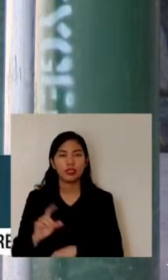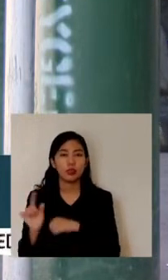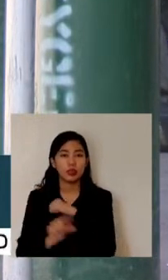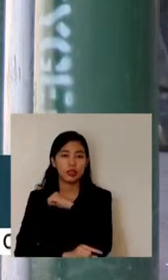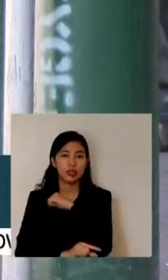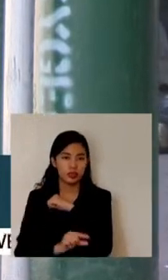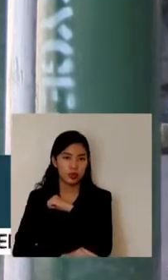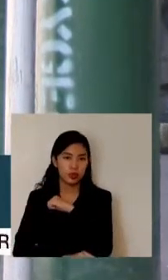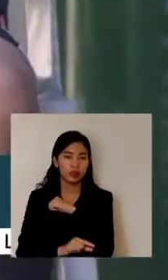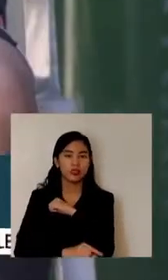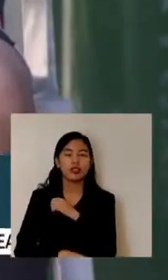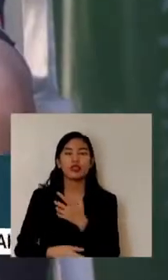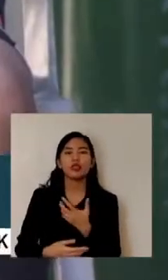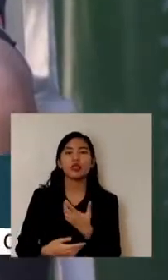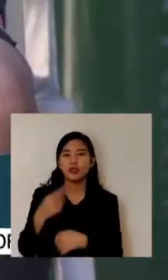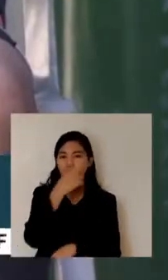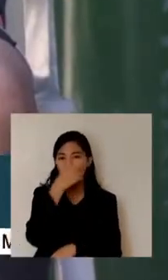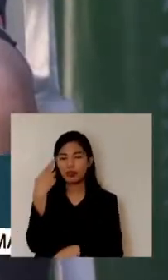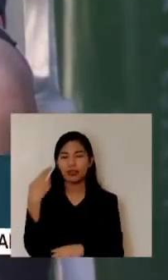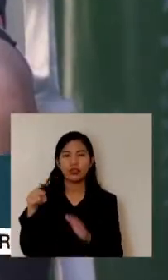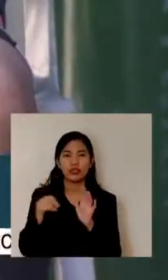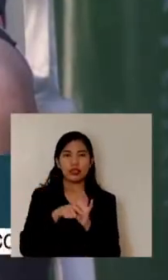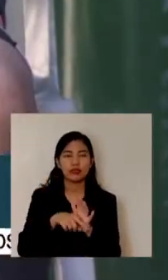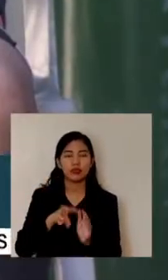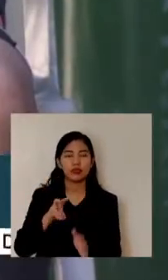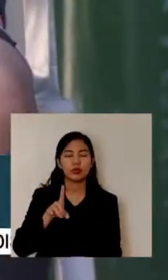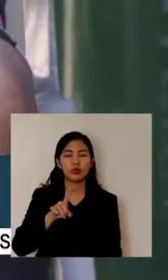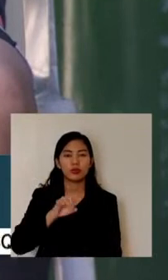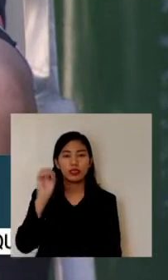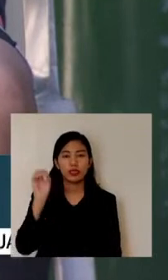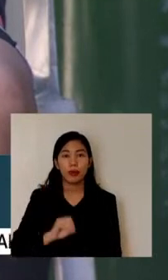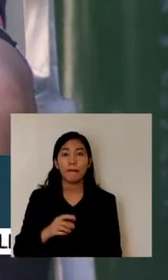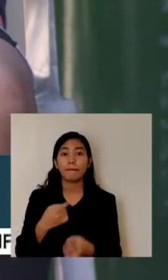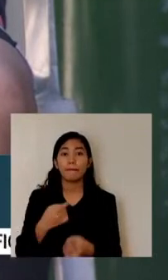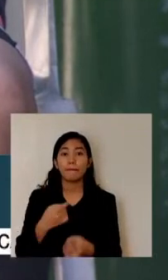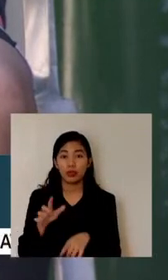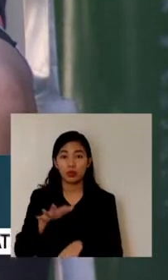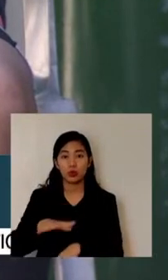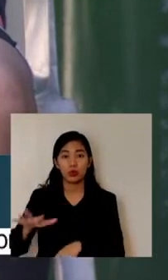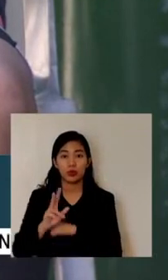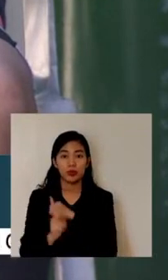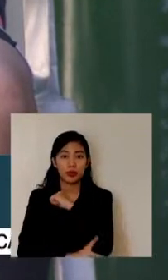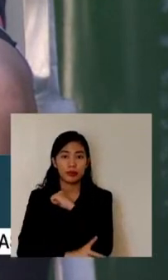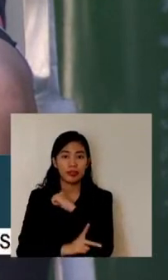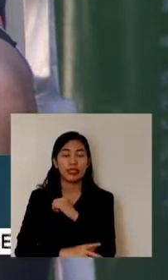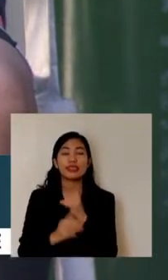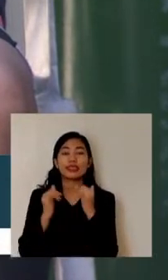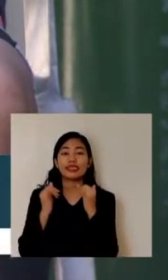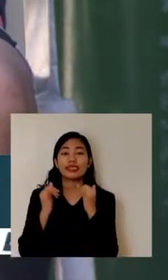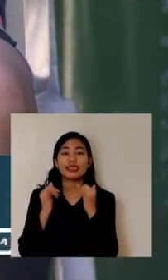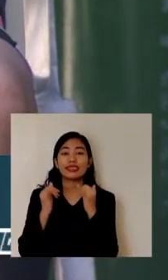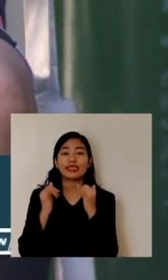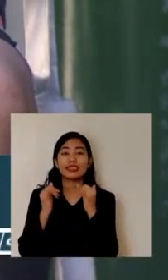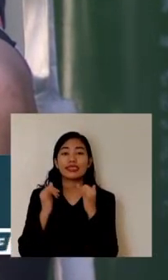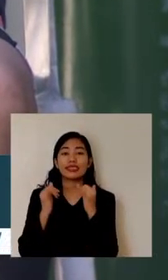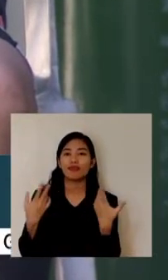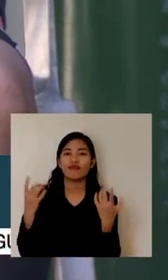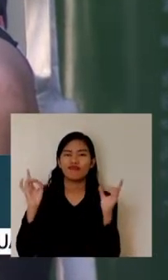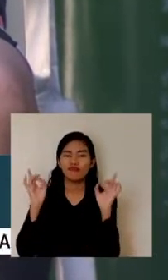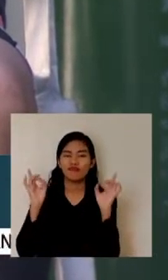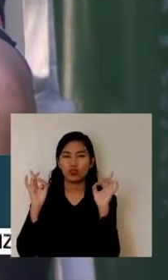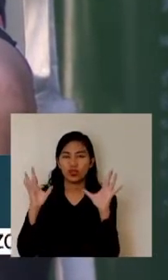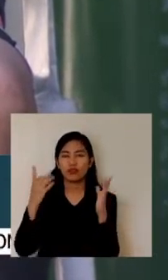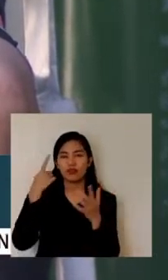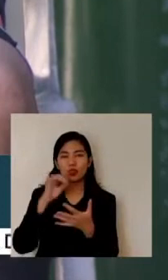Rizal, -61%. However, these provinces are still considered high risk for COVID-19, except